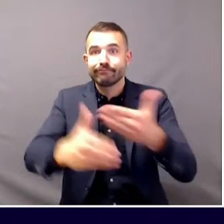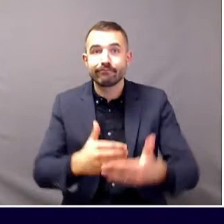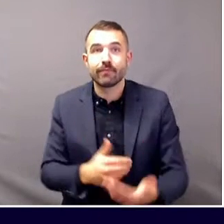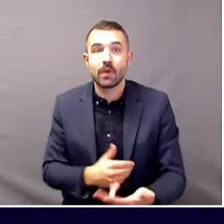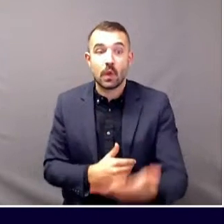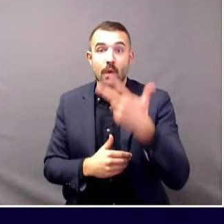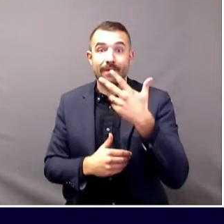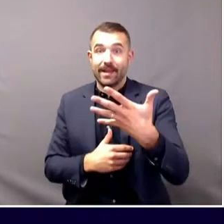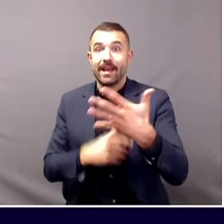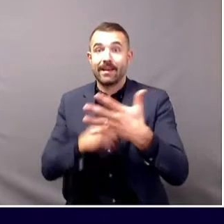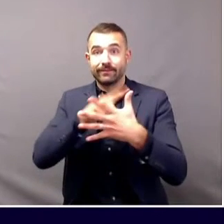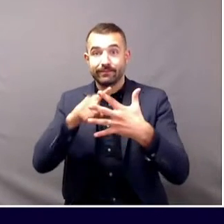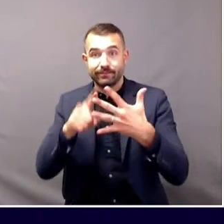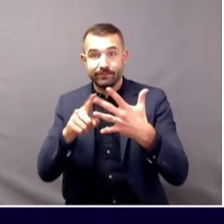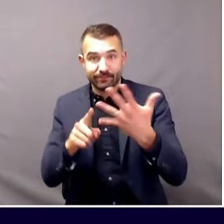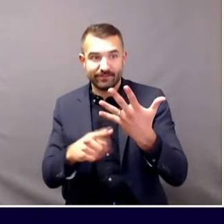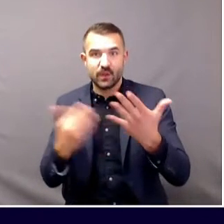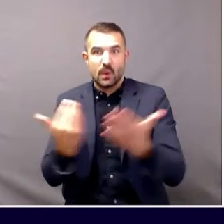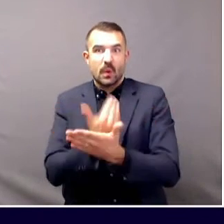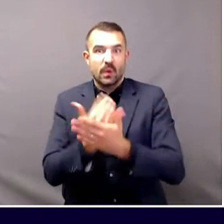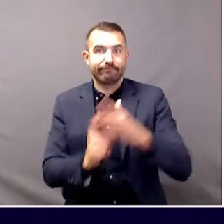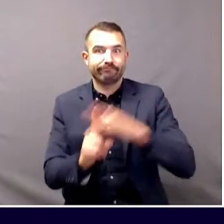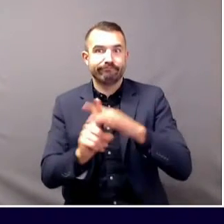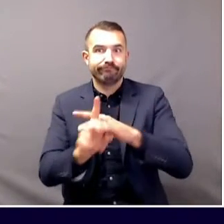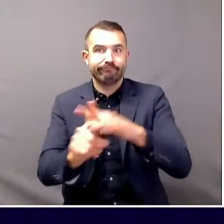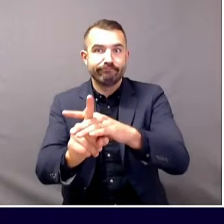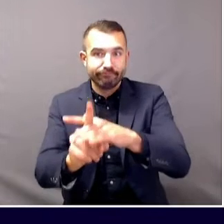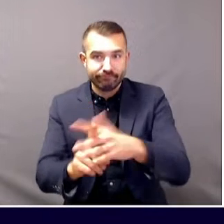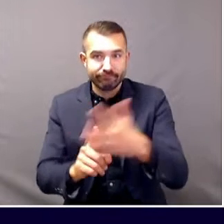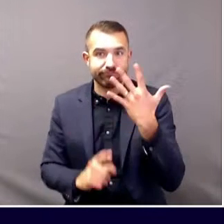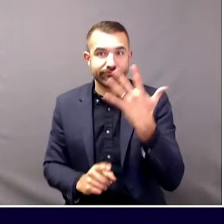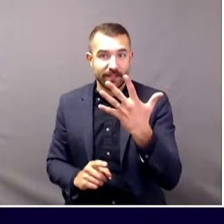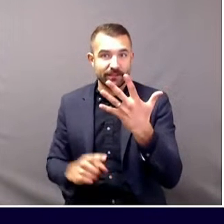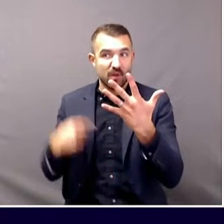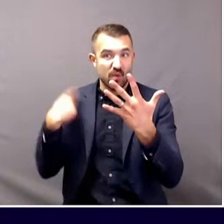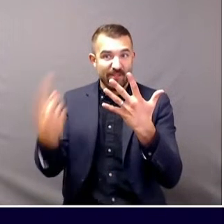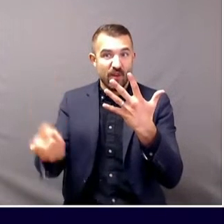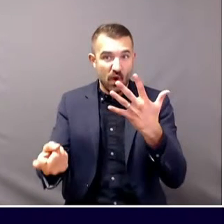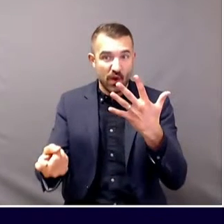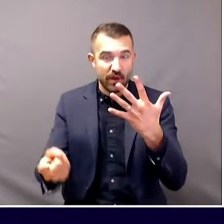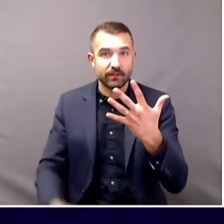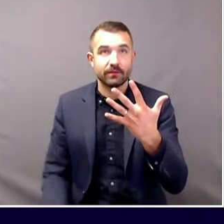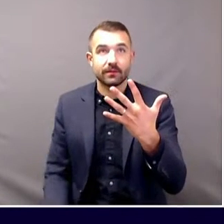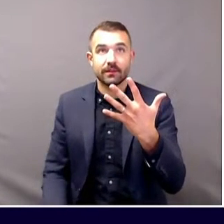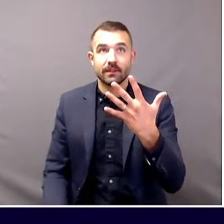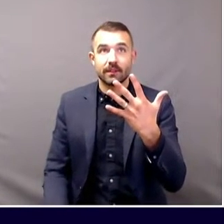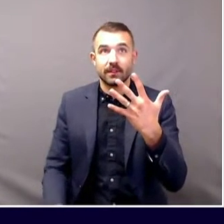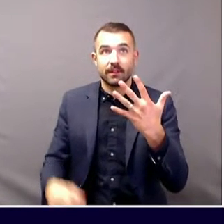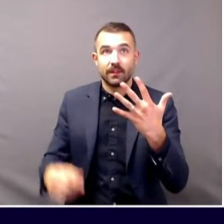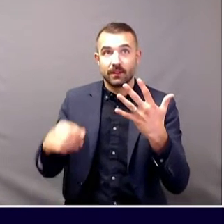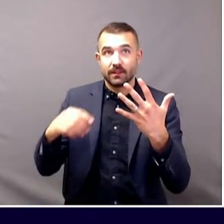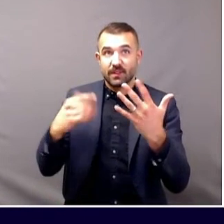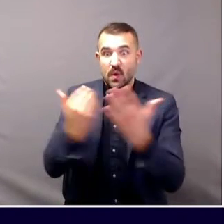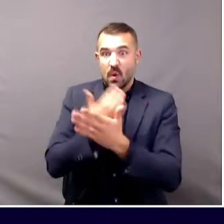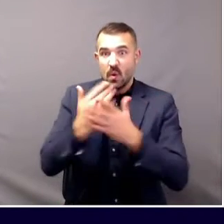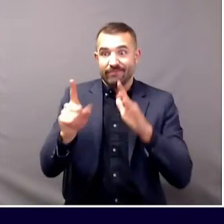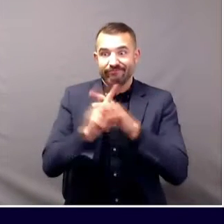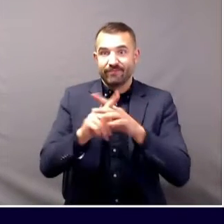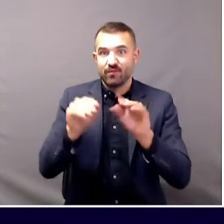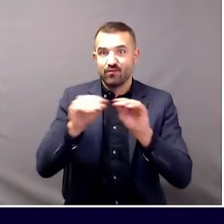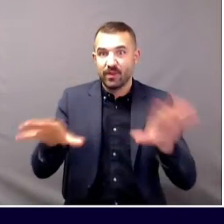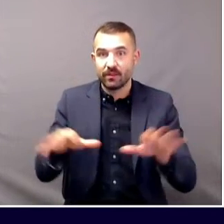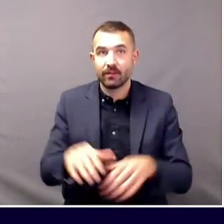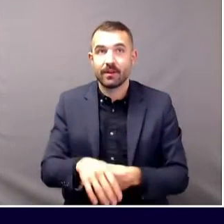additional outbreak investigations that Maine CDC has opened just in the past day. One of them is at the Faith